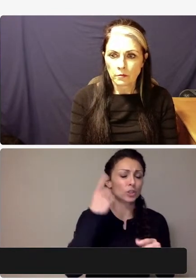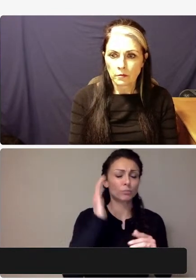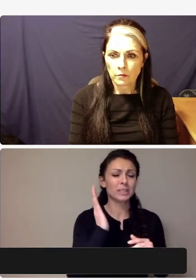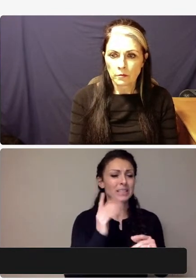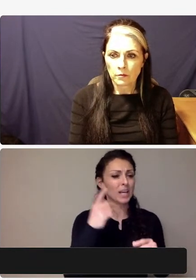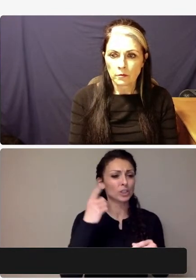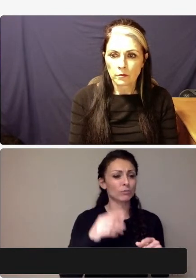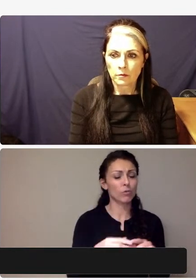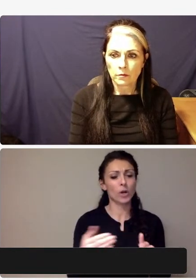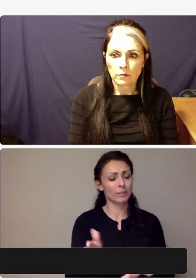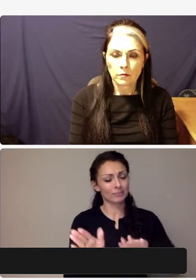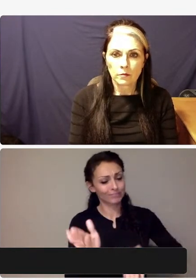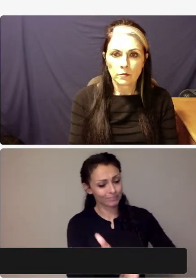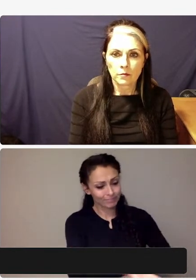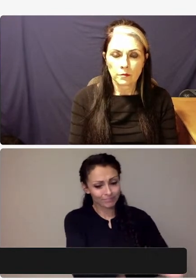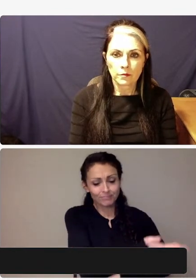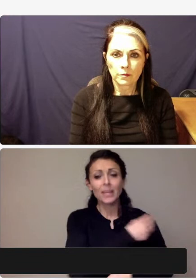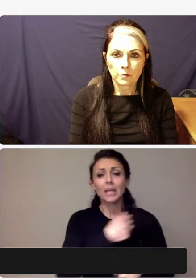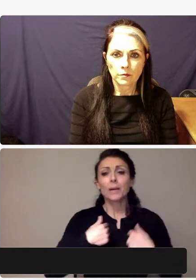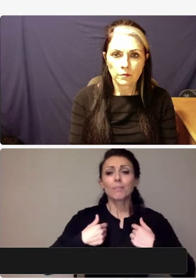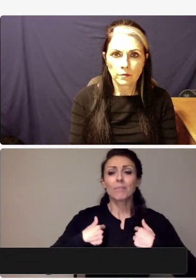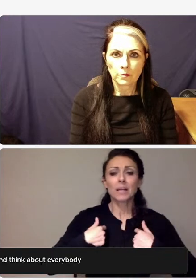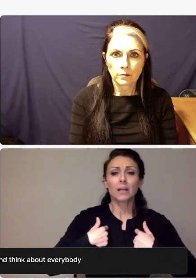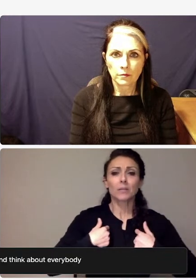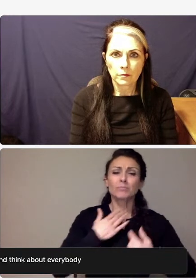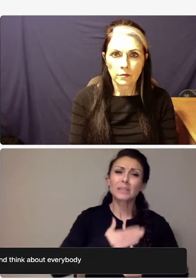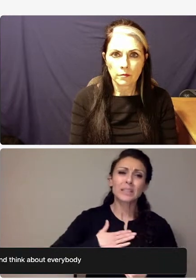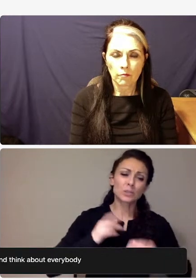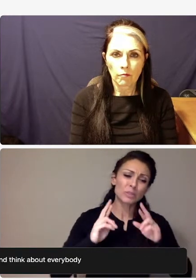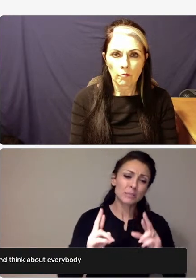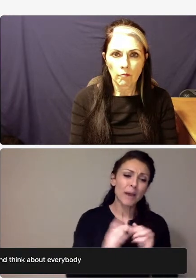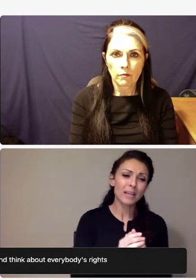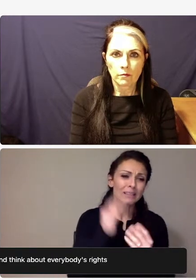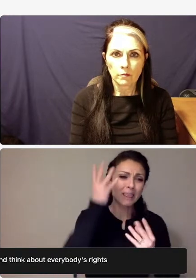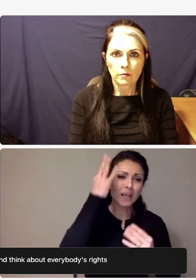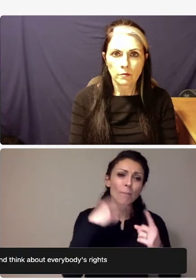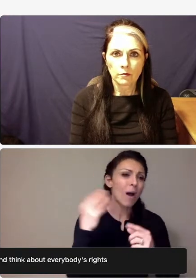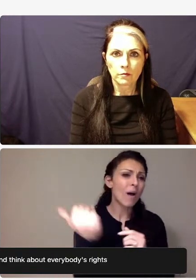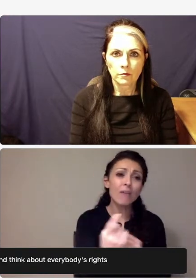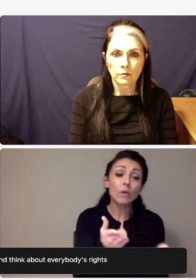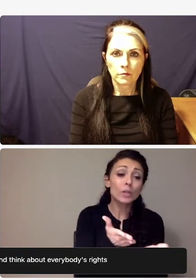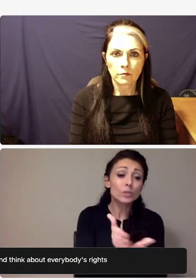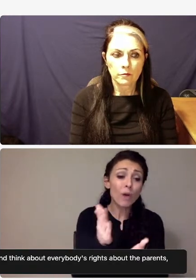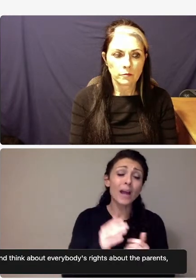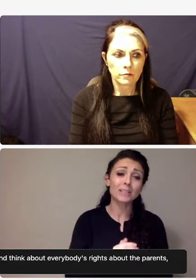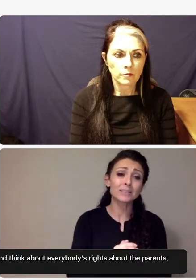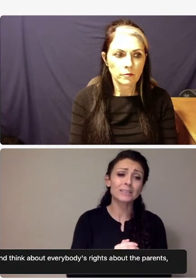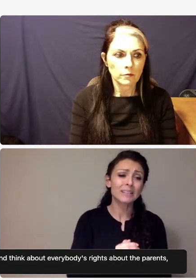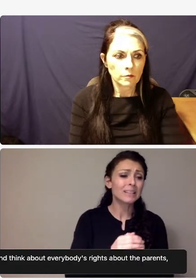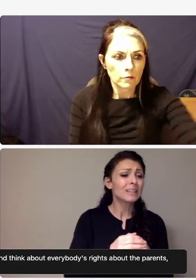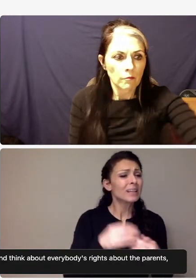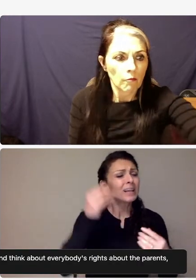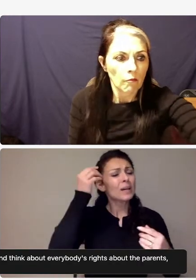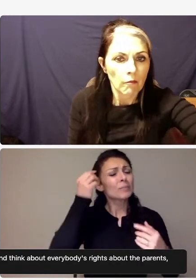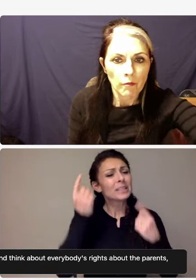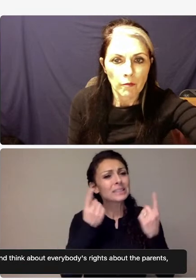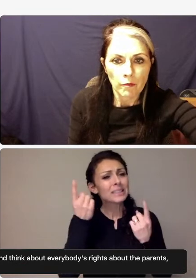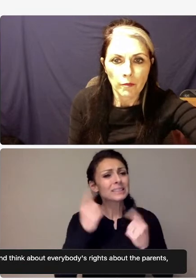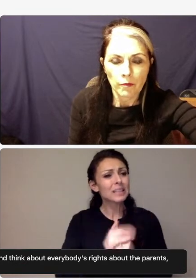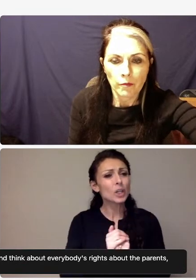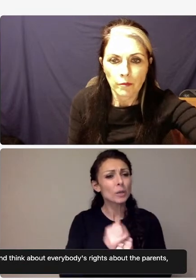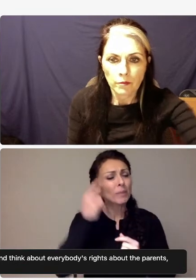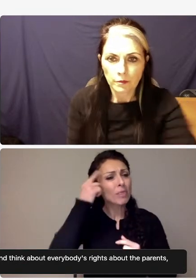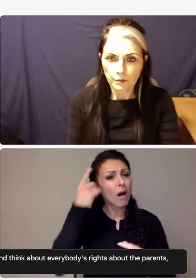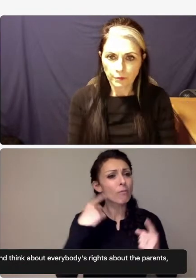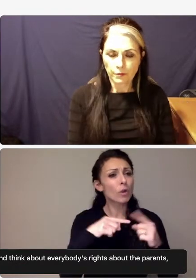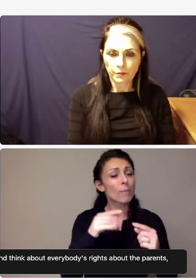will please and think about everybody's rights think about the parents rights it's a scary time as covet was but